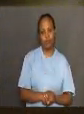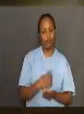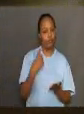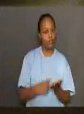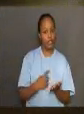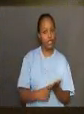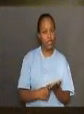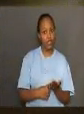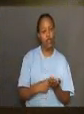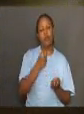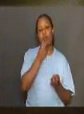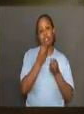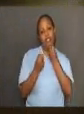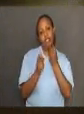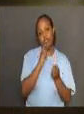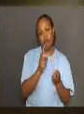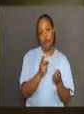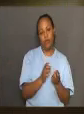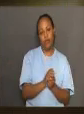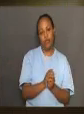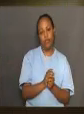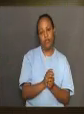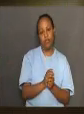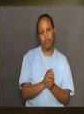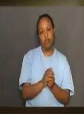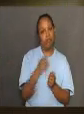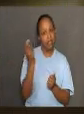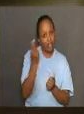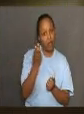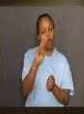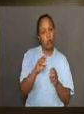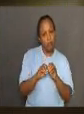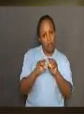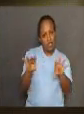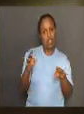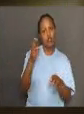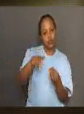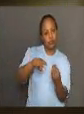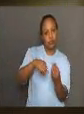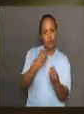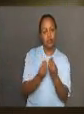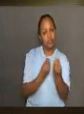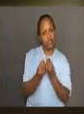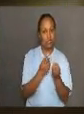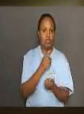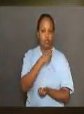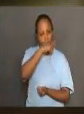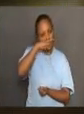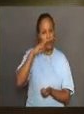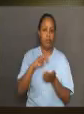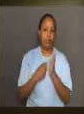This is the crime of using, distributing, or circulating narcotic drugs.